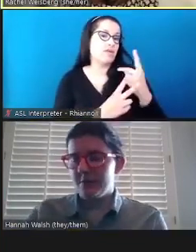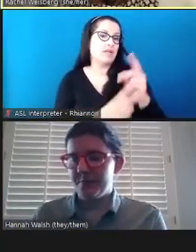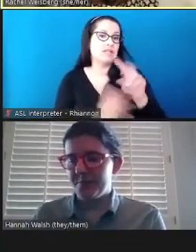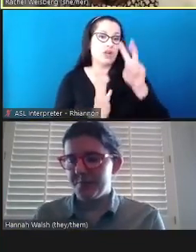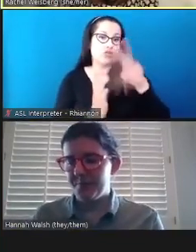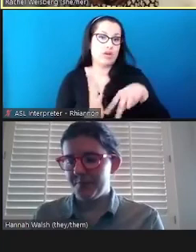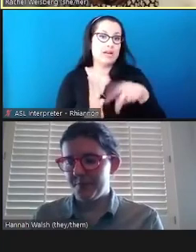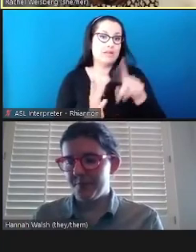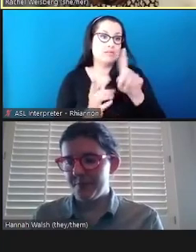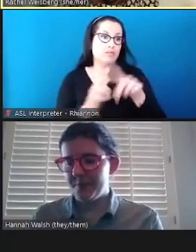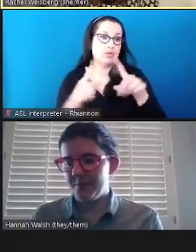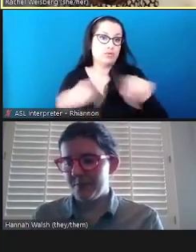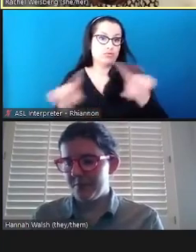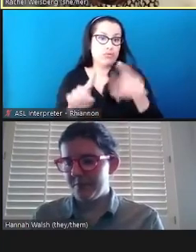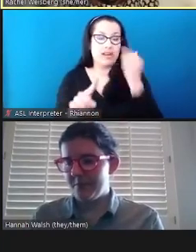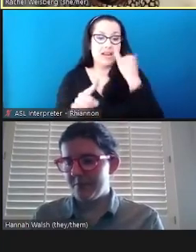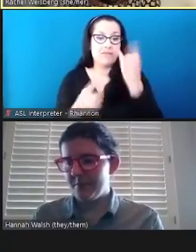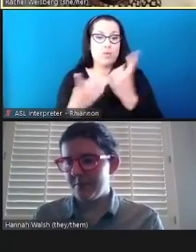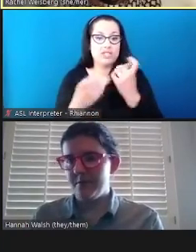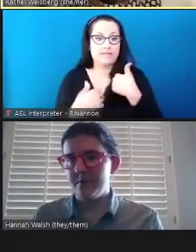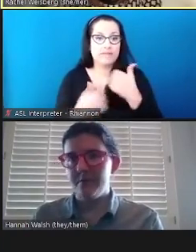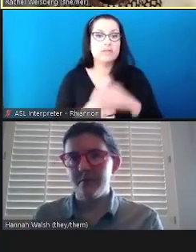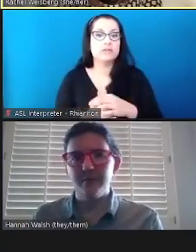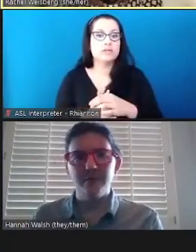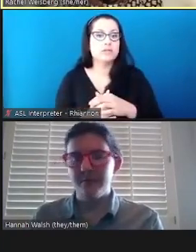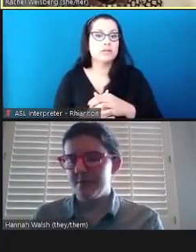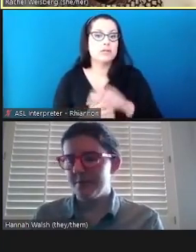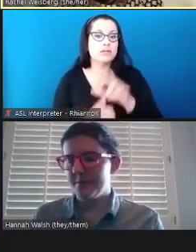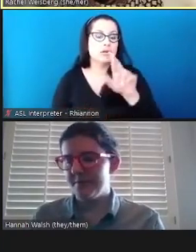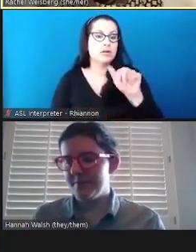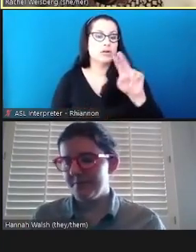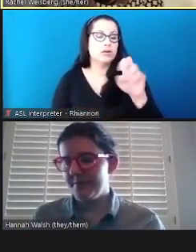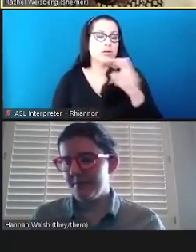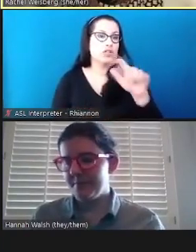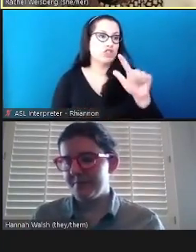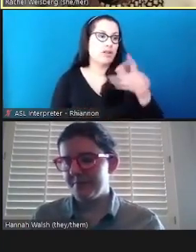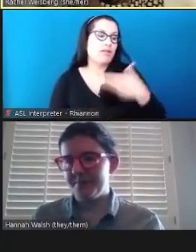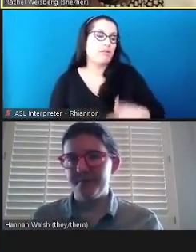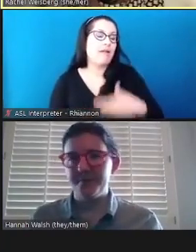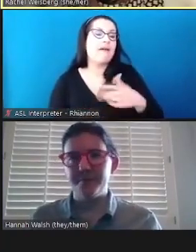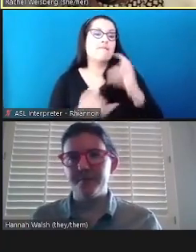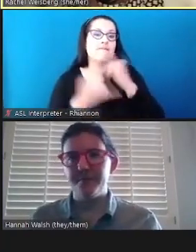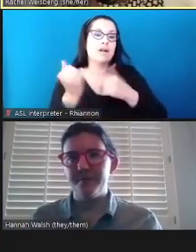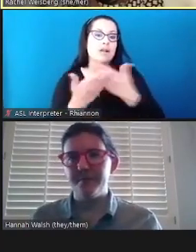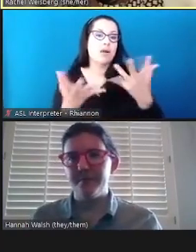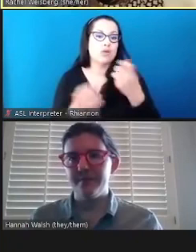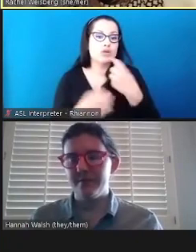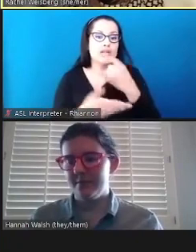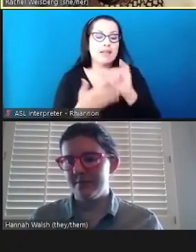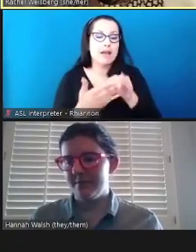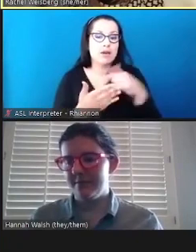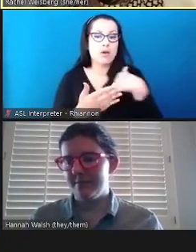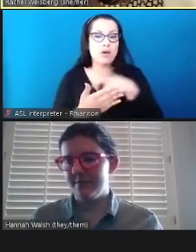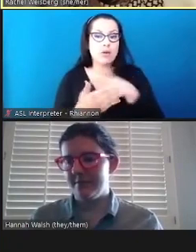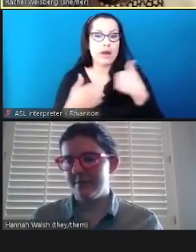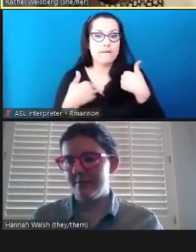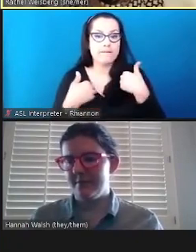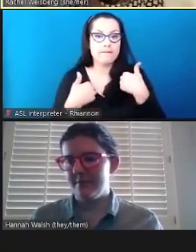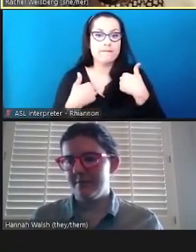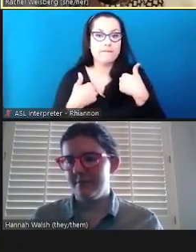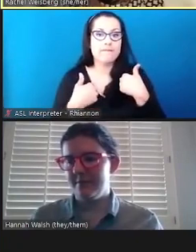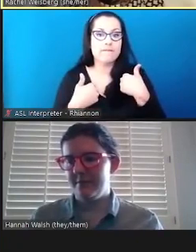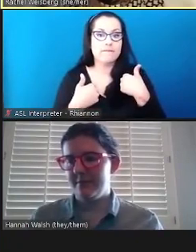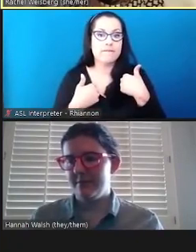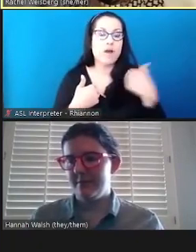questions. And the final thing this is Rachel, the final thing I wanted to say is that we do